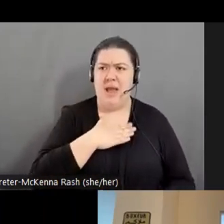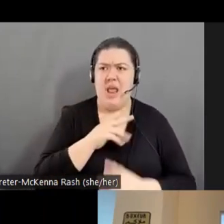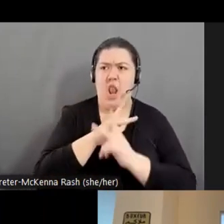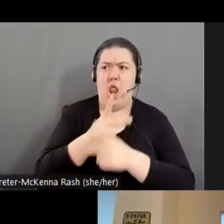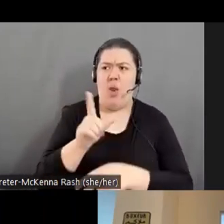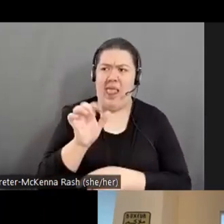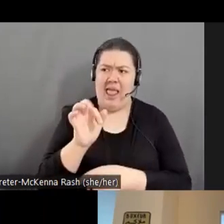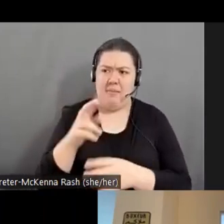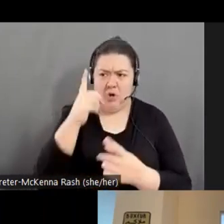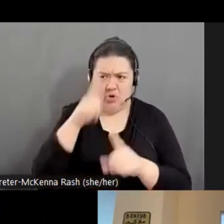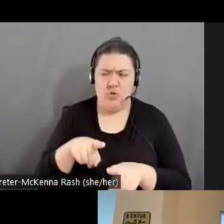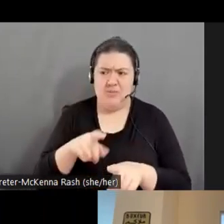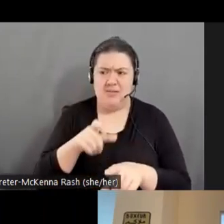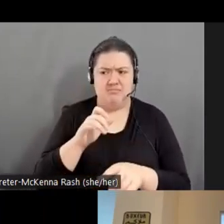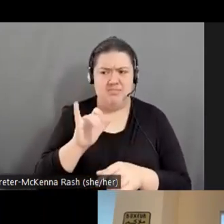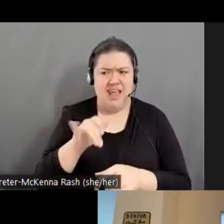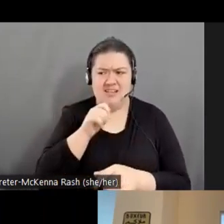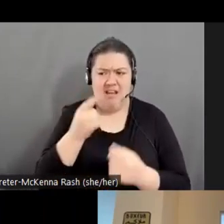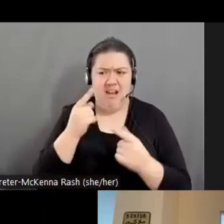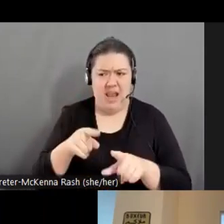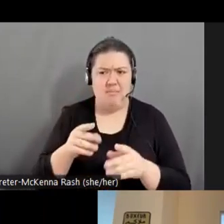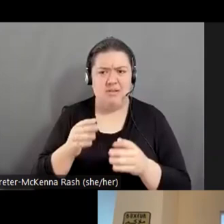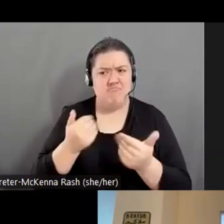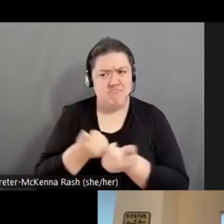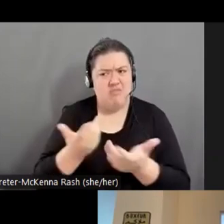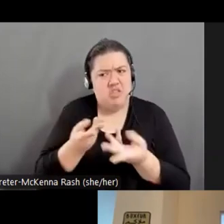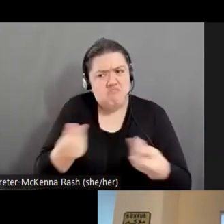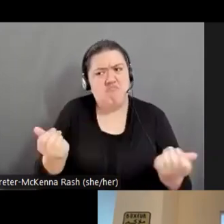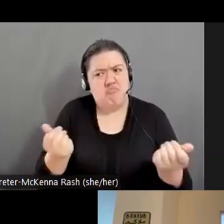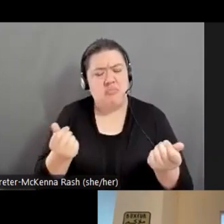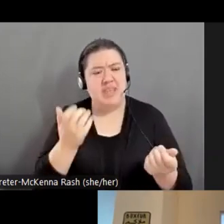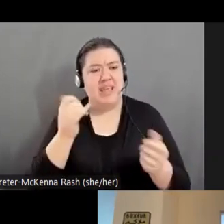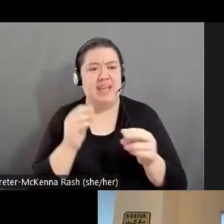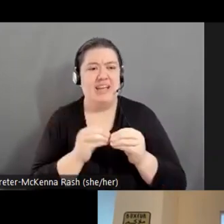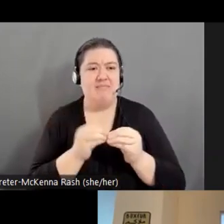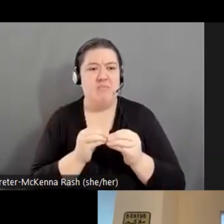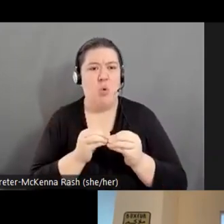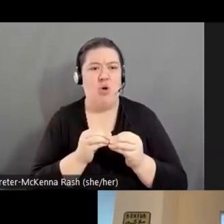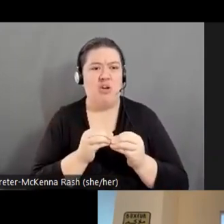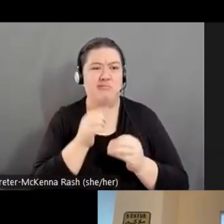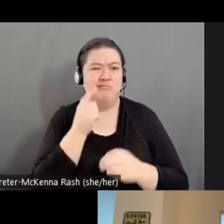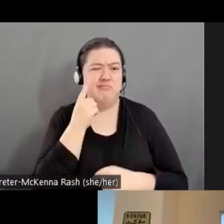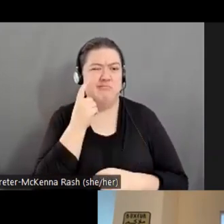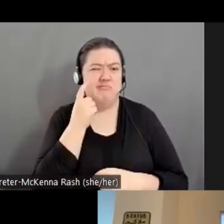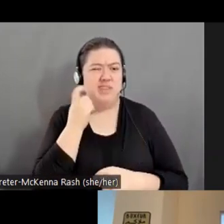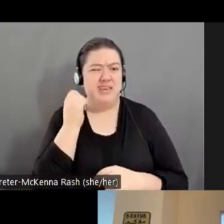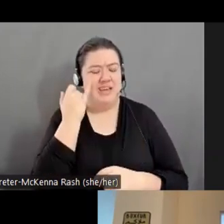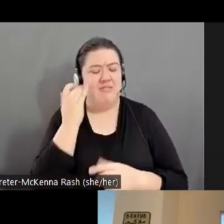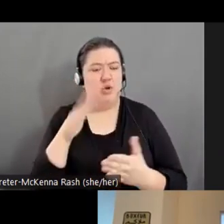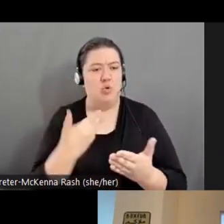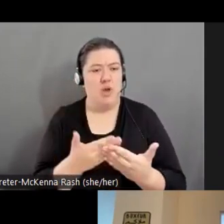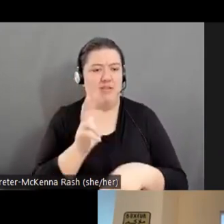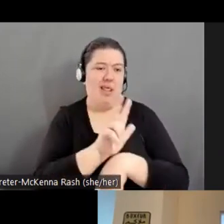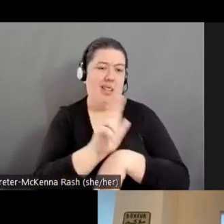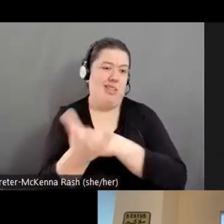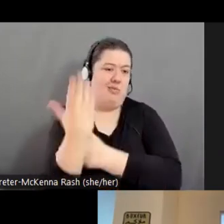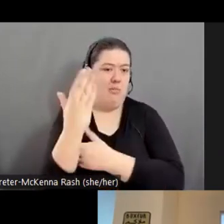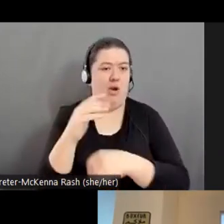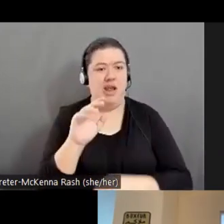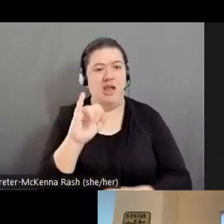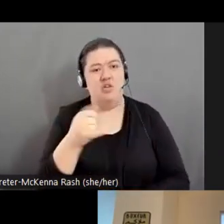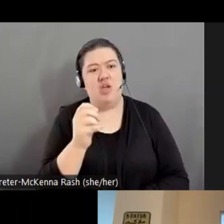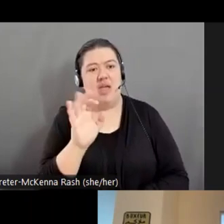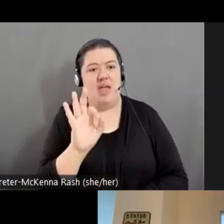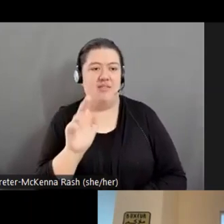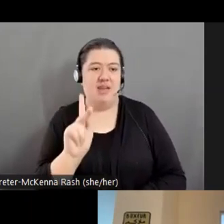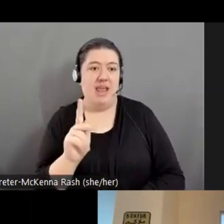really what happened. It was all cool." It's a little bit more sketchy if you're arriving at 3 a.m. at JFK and you're trying to